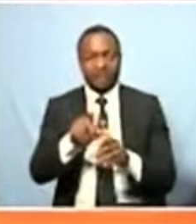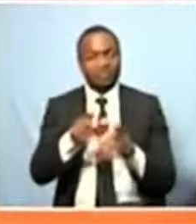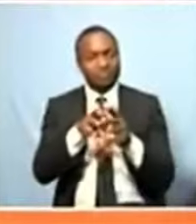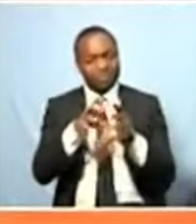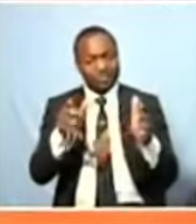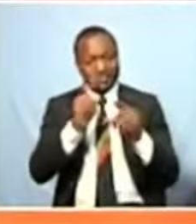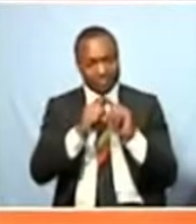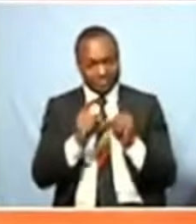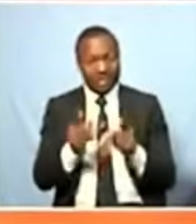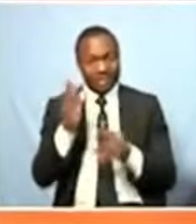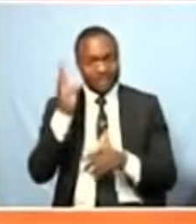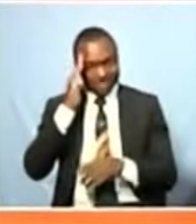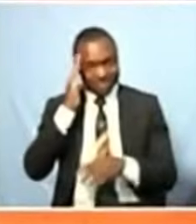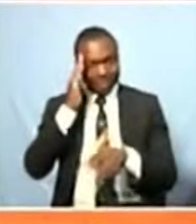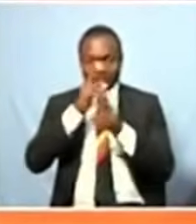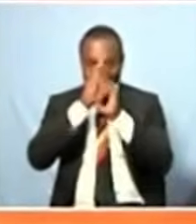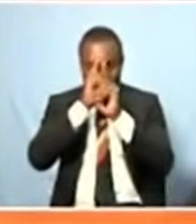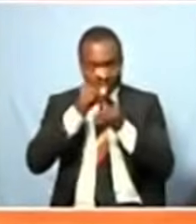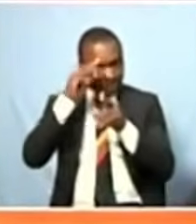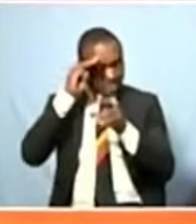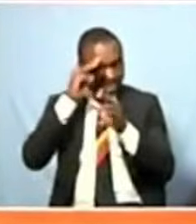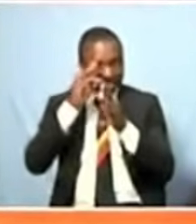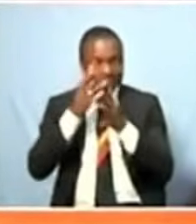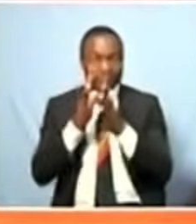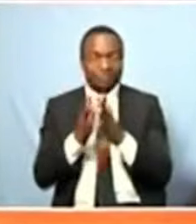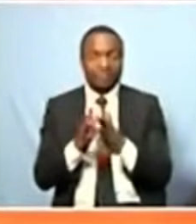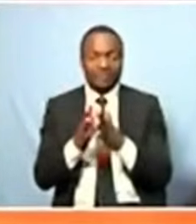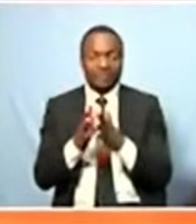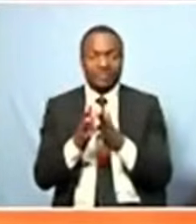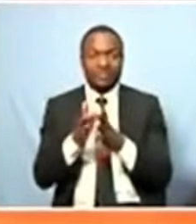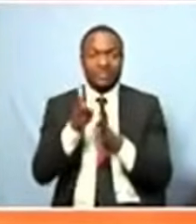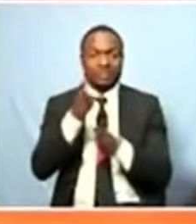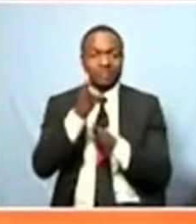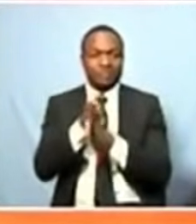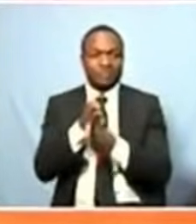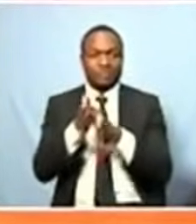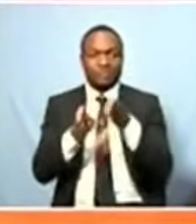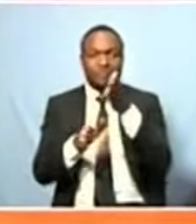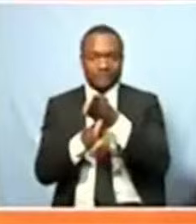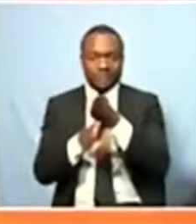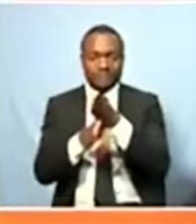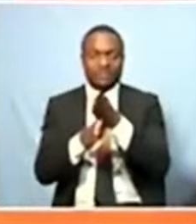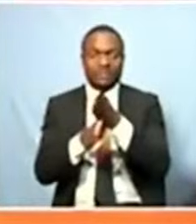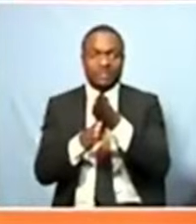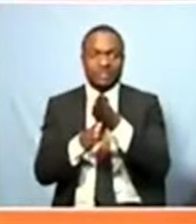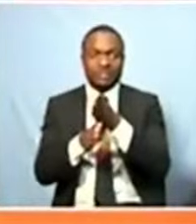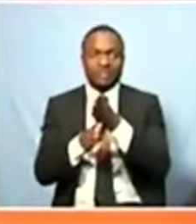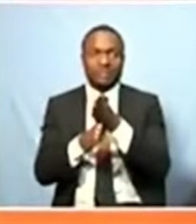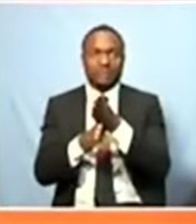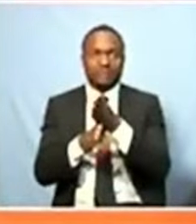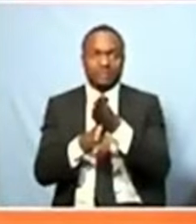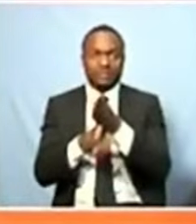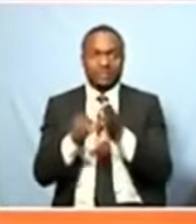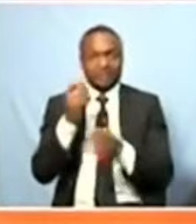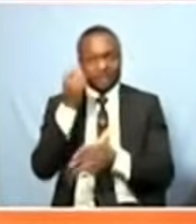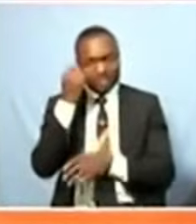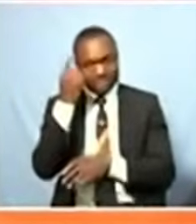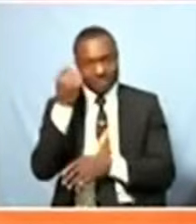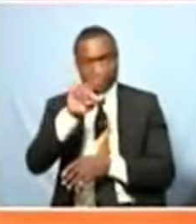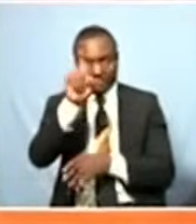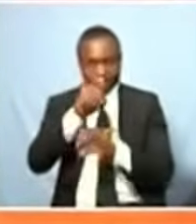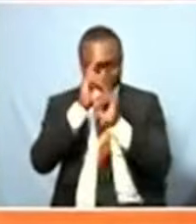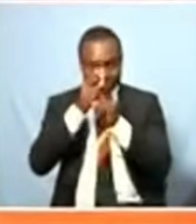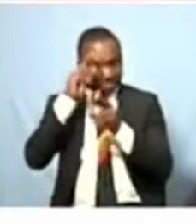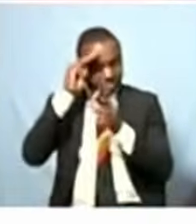but I know the Honorable Minister for Infrastructure got part of the question. The